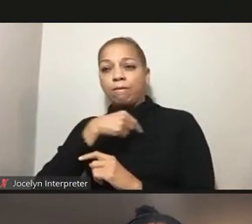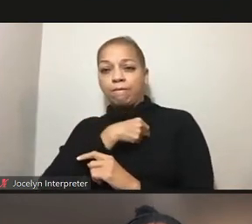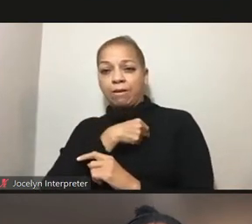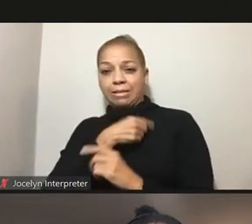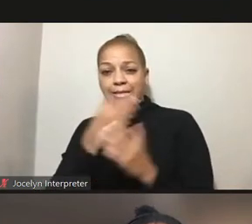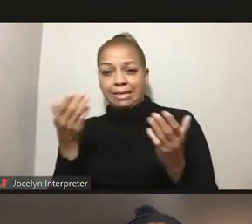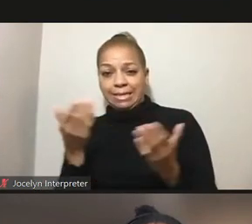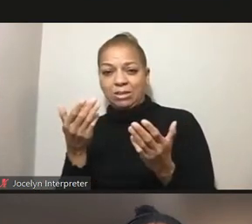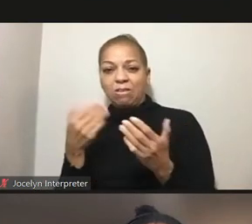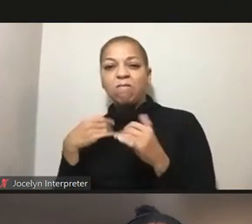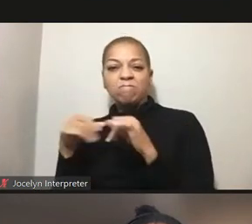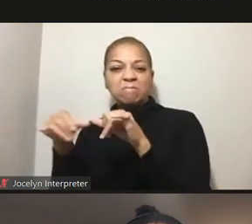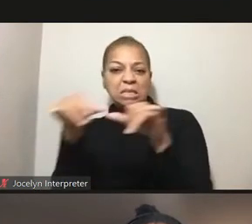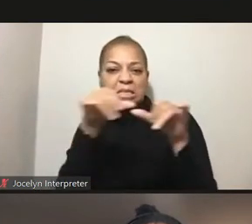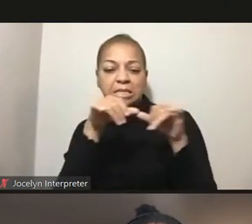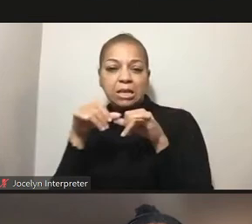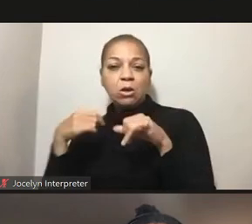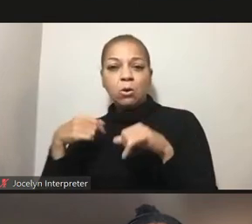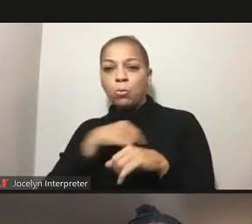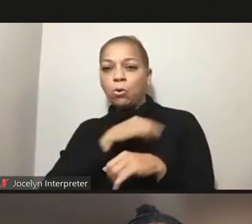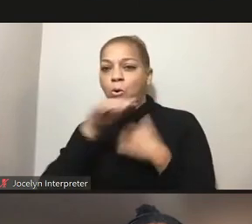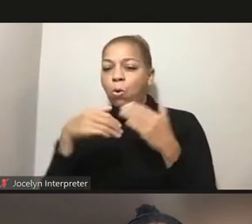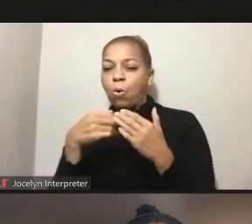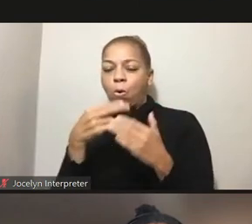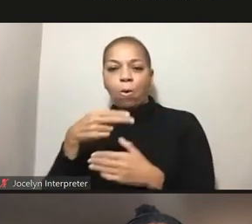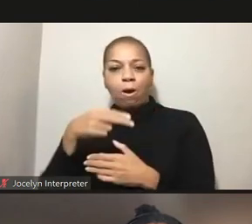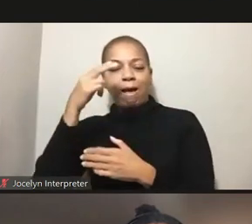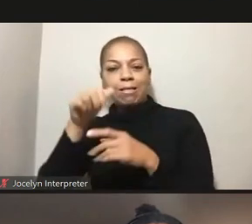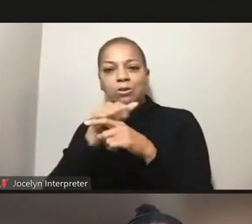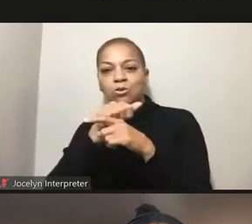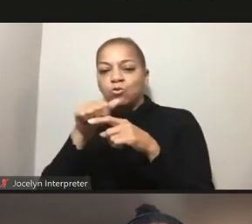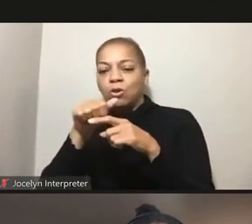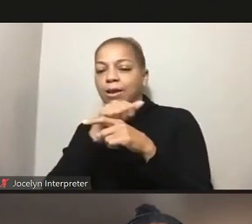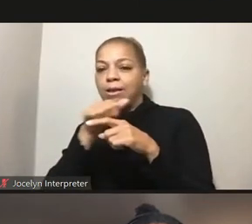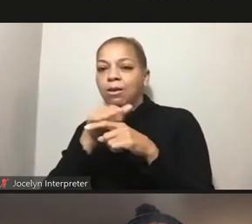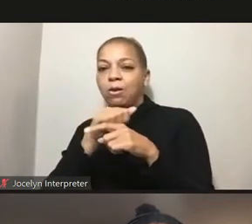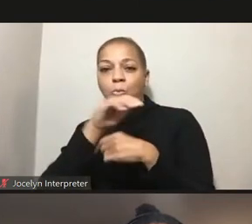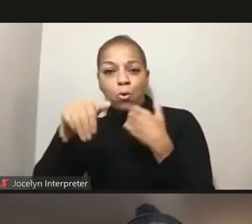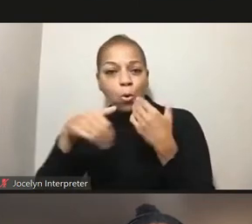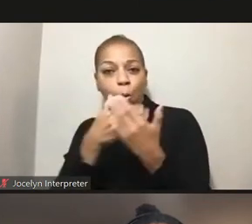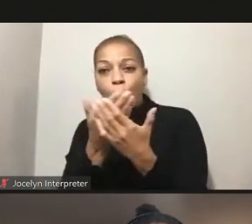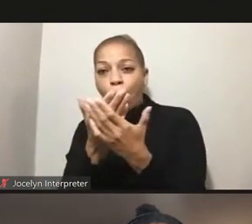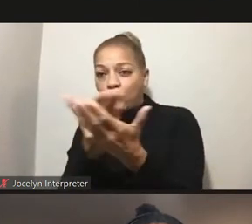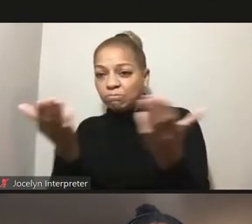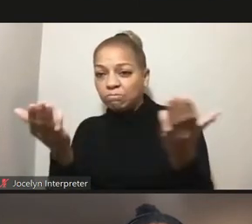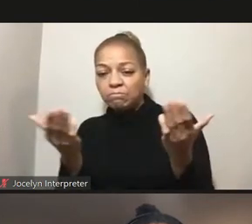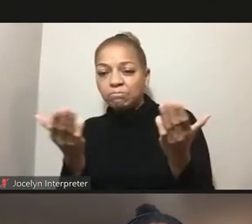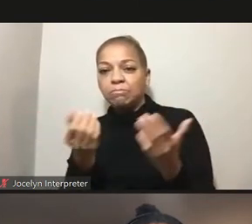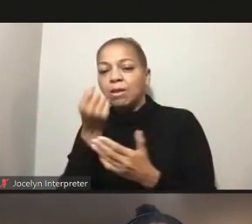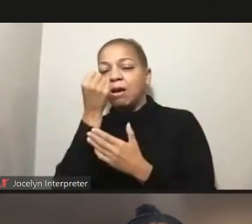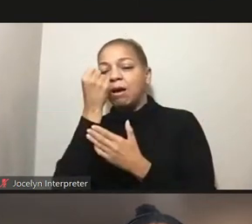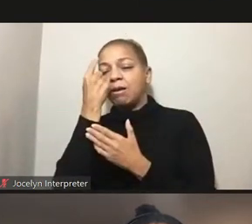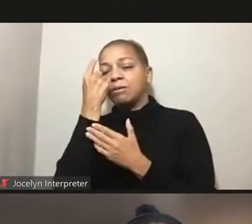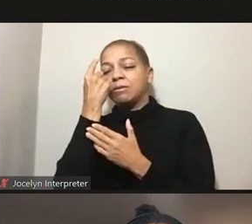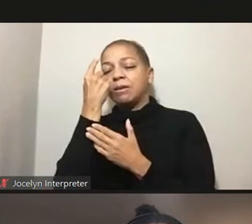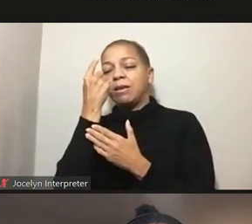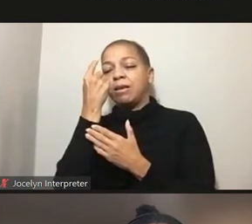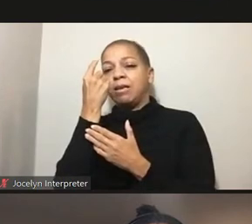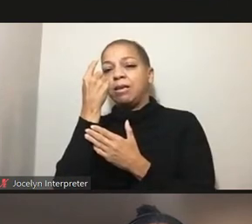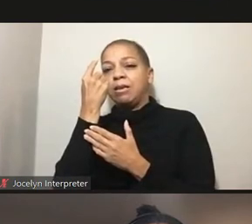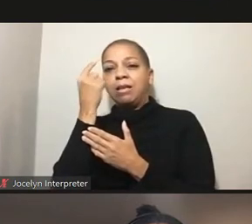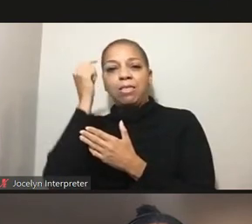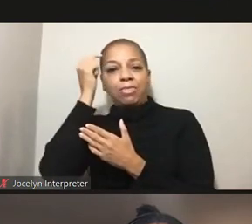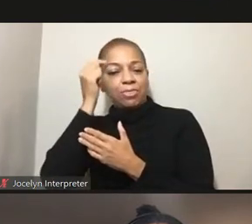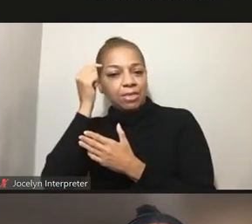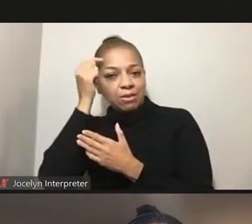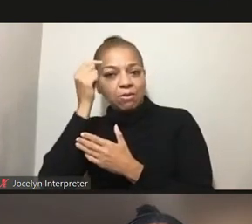common, in that we're all highly trained. We all deeply understand all of the theory and all